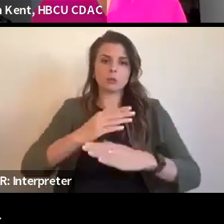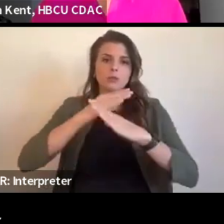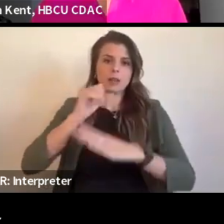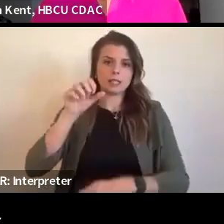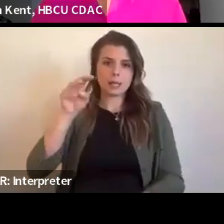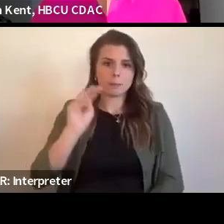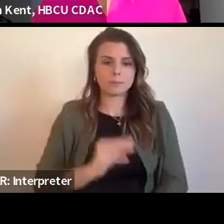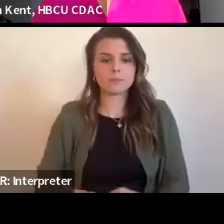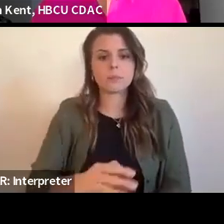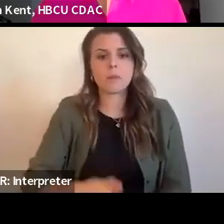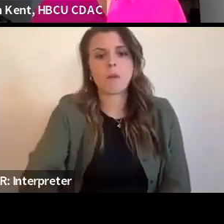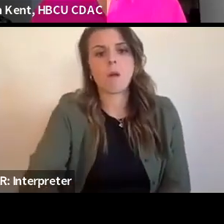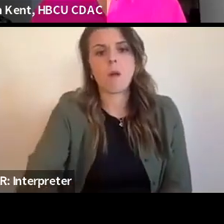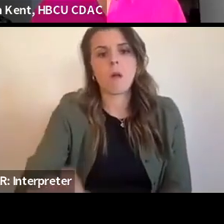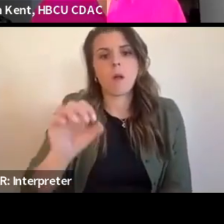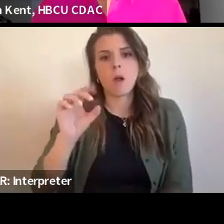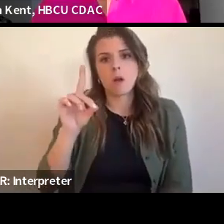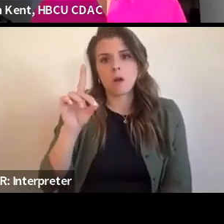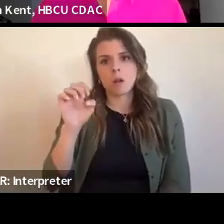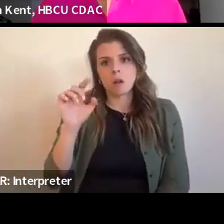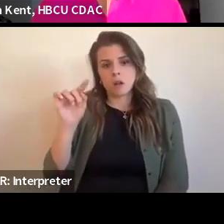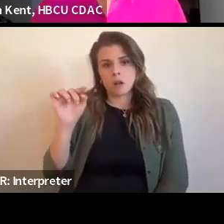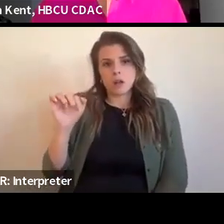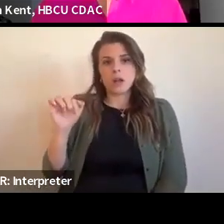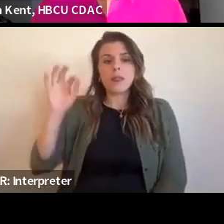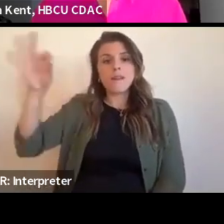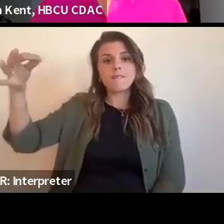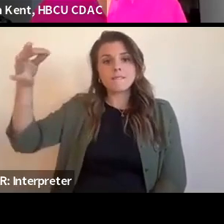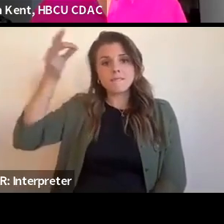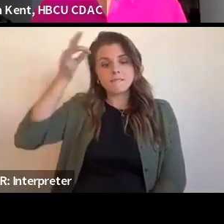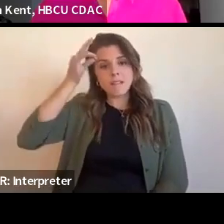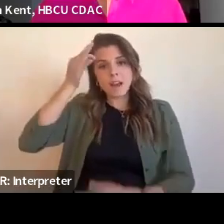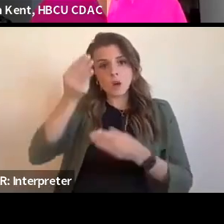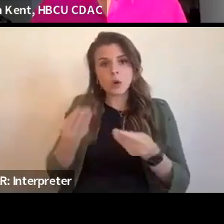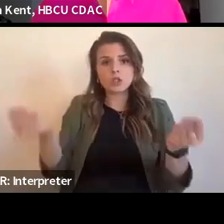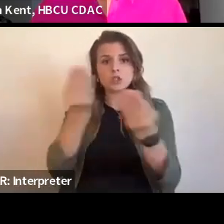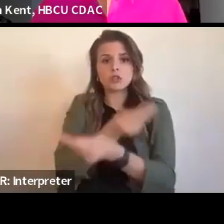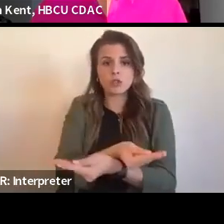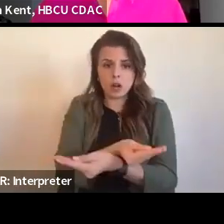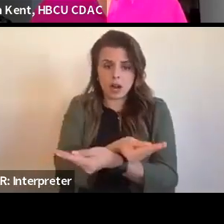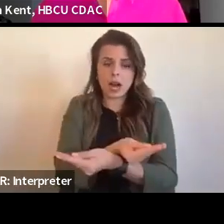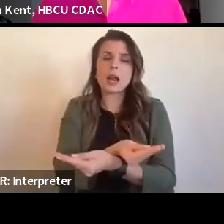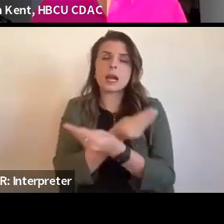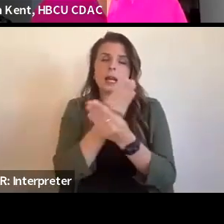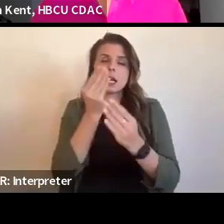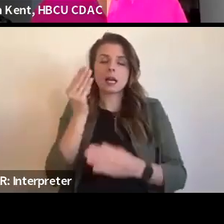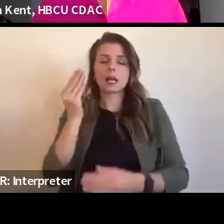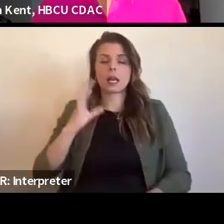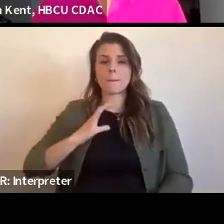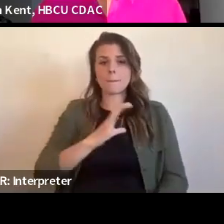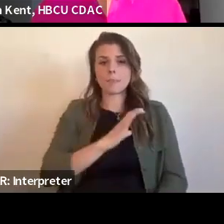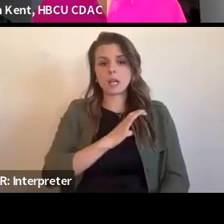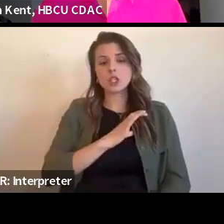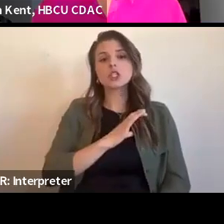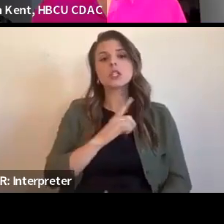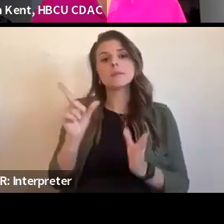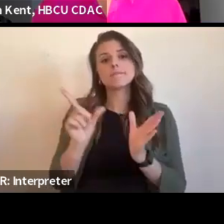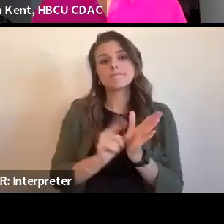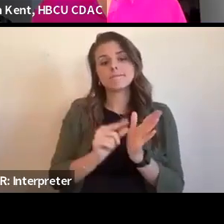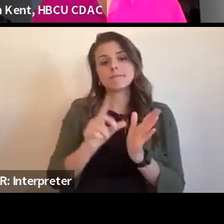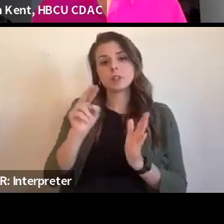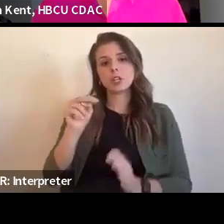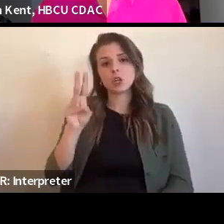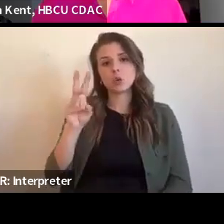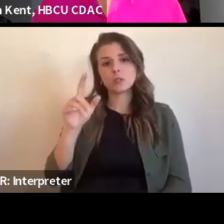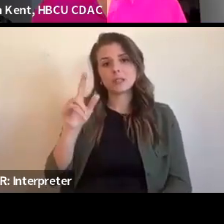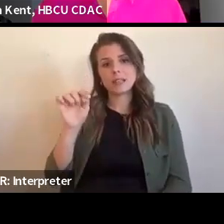I would add that the Federal Trade Commission also produces a newsletter with a kind of a scam of the